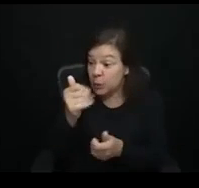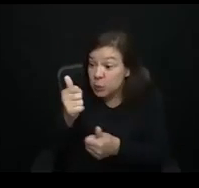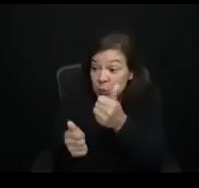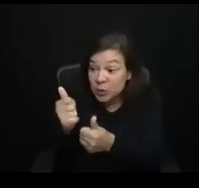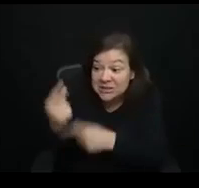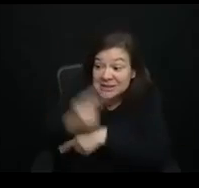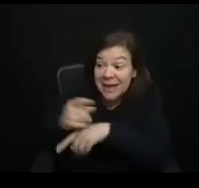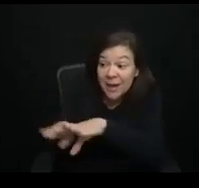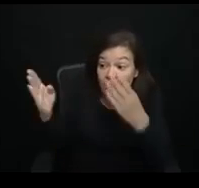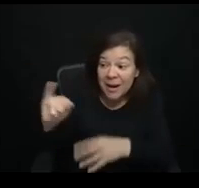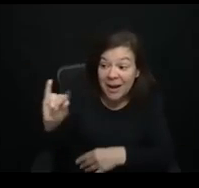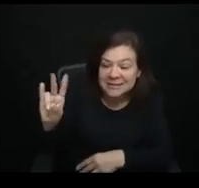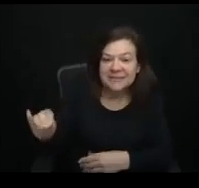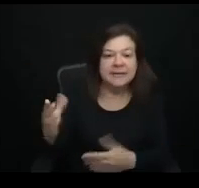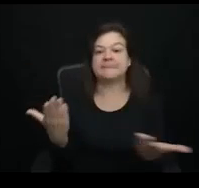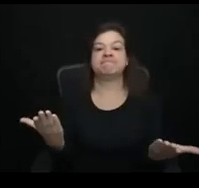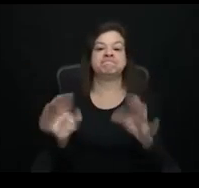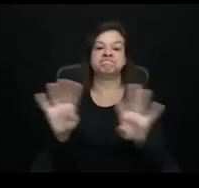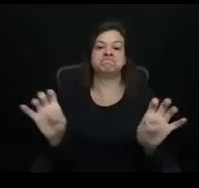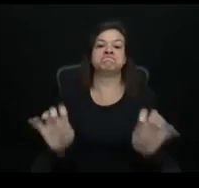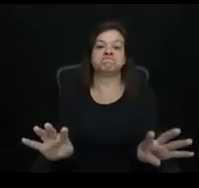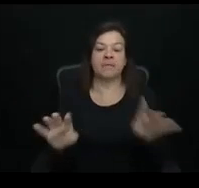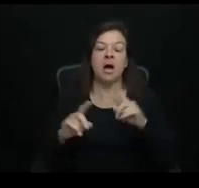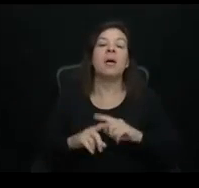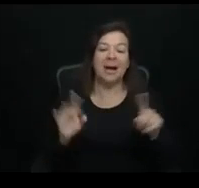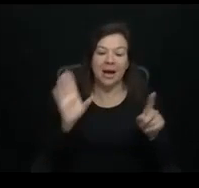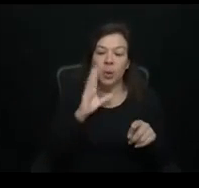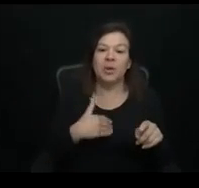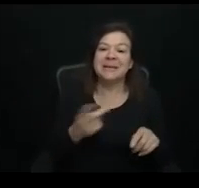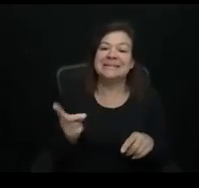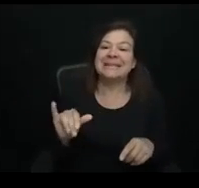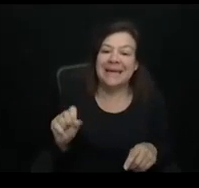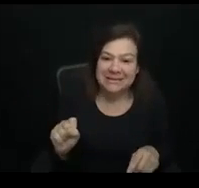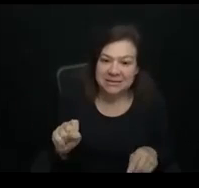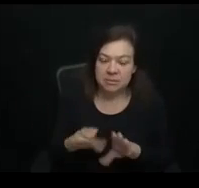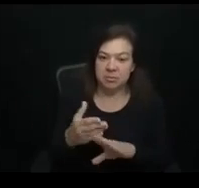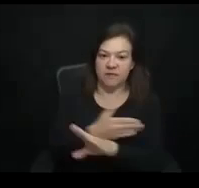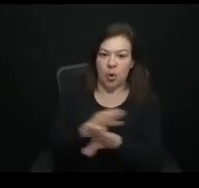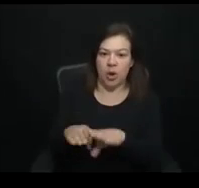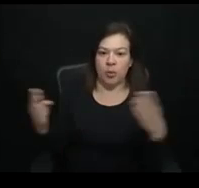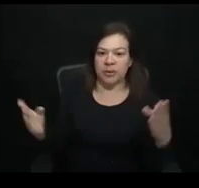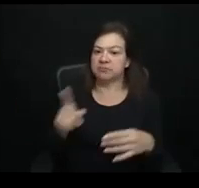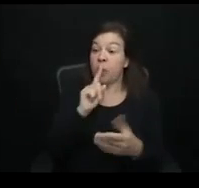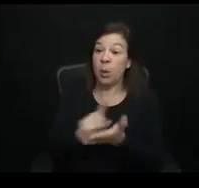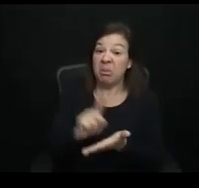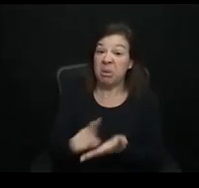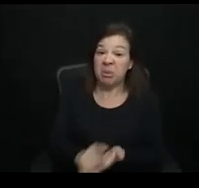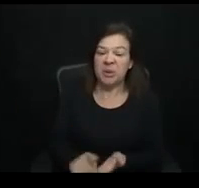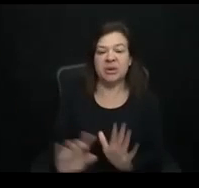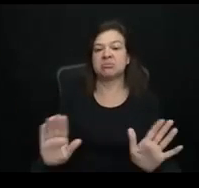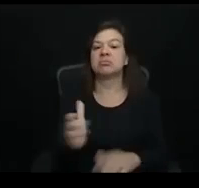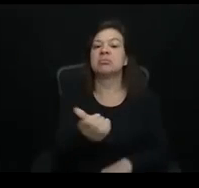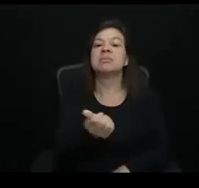will be a variable that we're still working on, but I can honestly tell you it'll be days, not weeks. So with that, thank you, Jennifer.